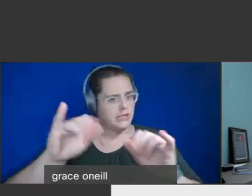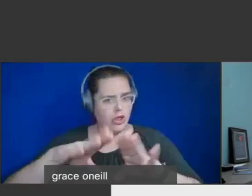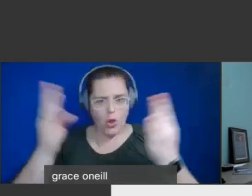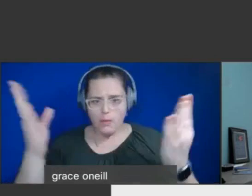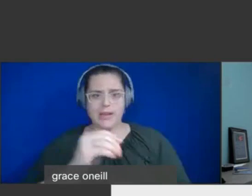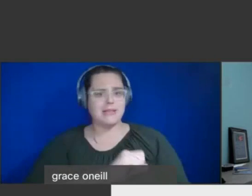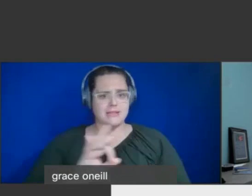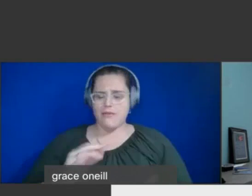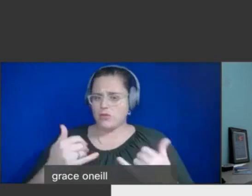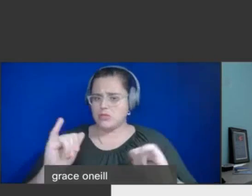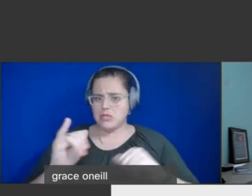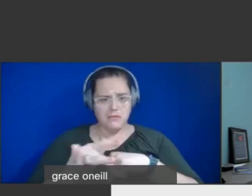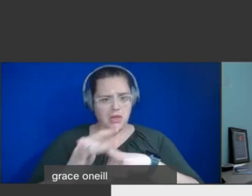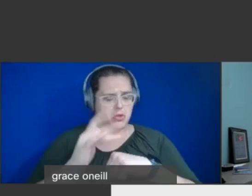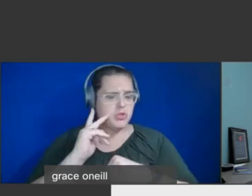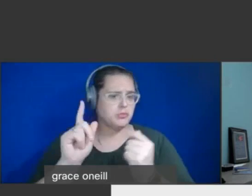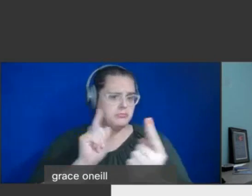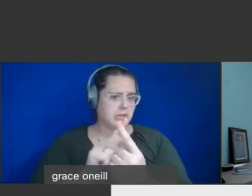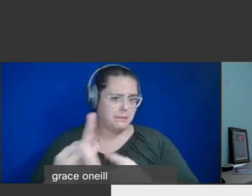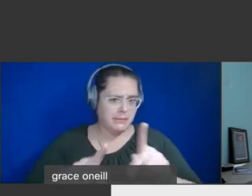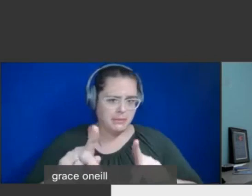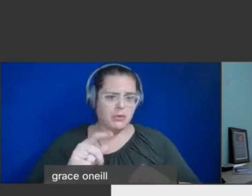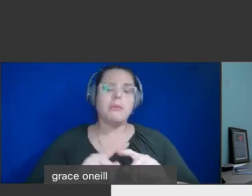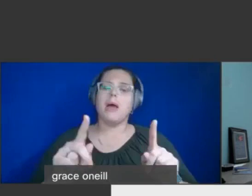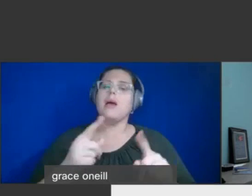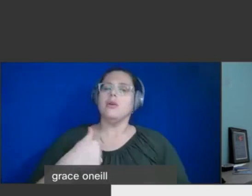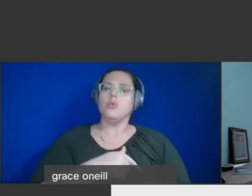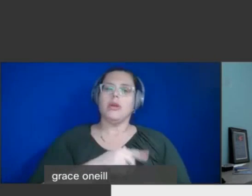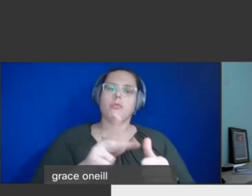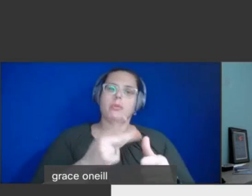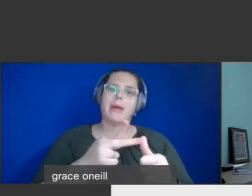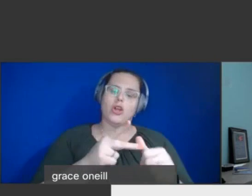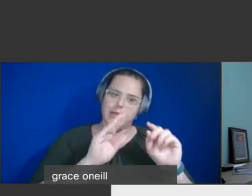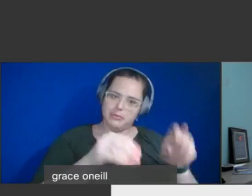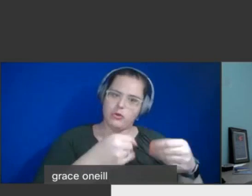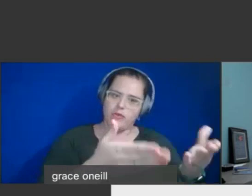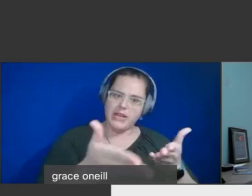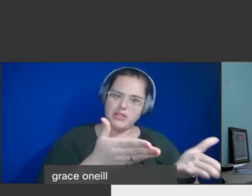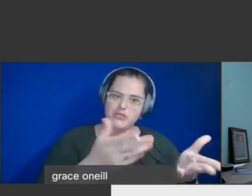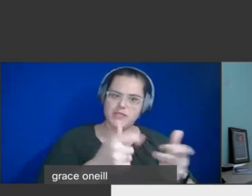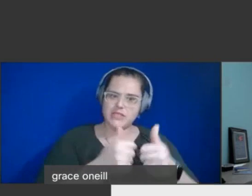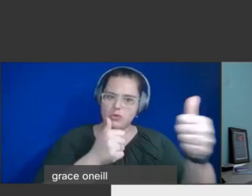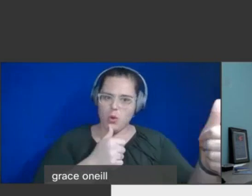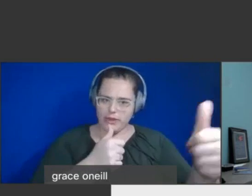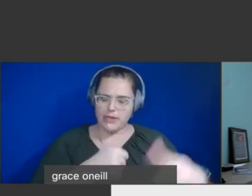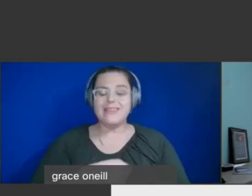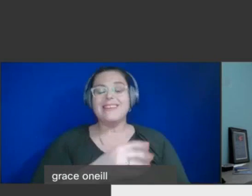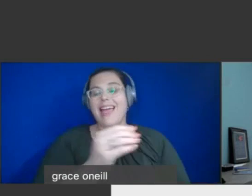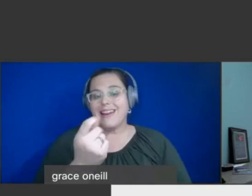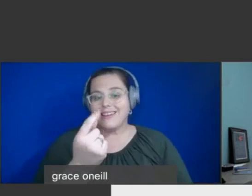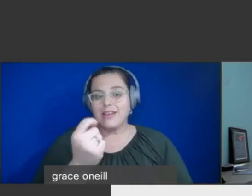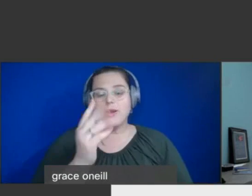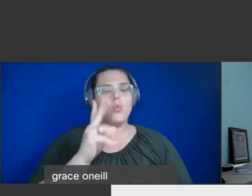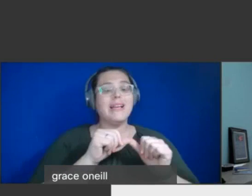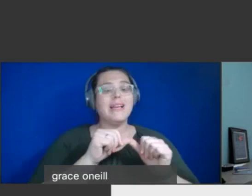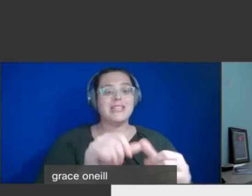there to see people who came in. We were primarily providing services remotely, and we will continue that